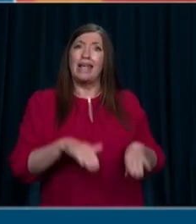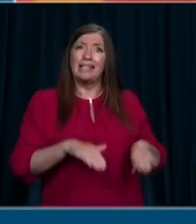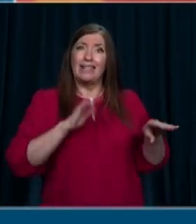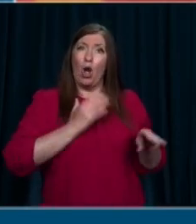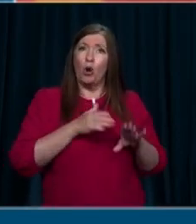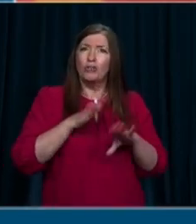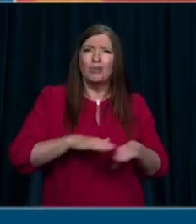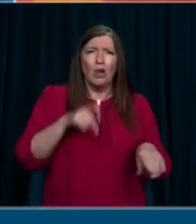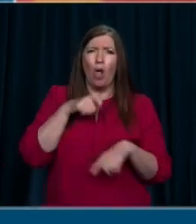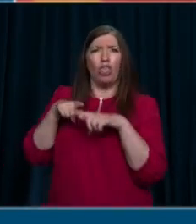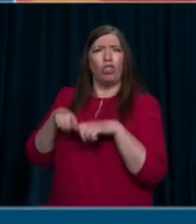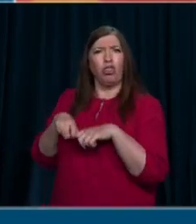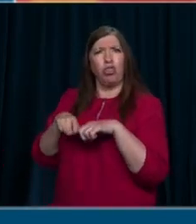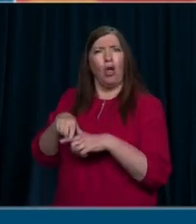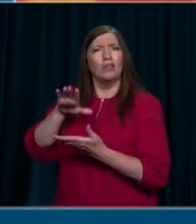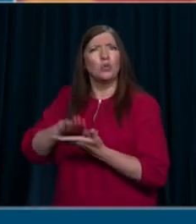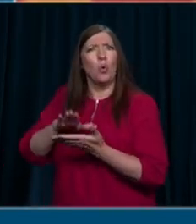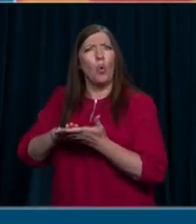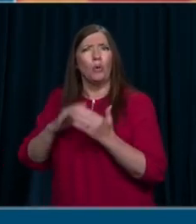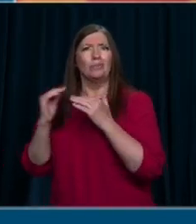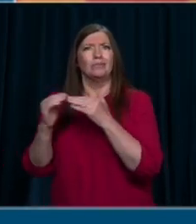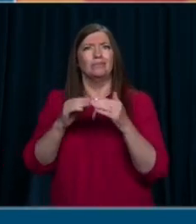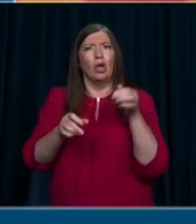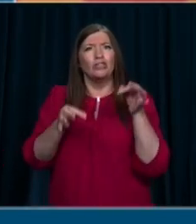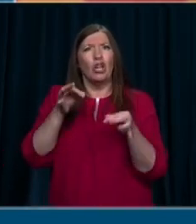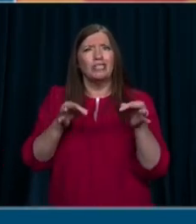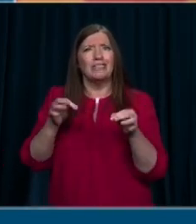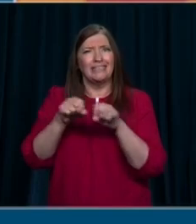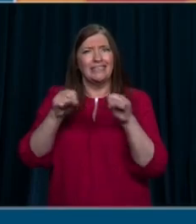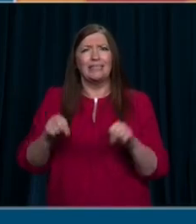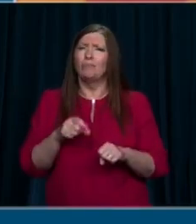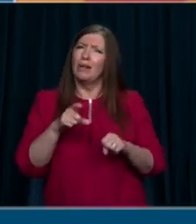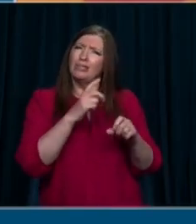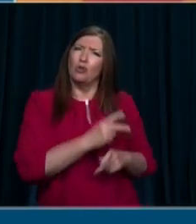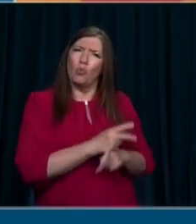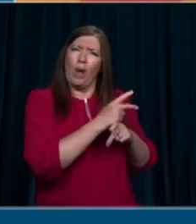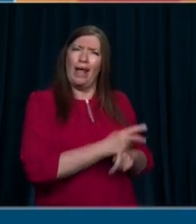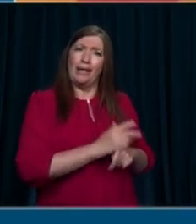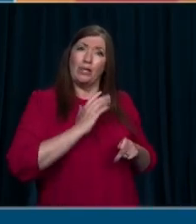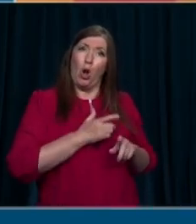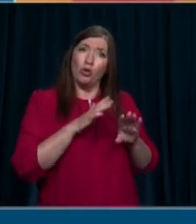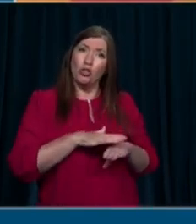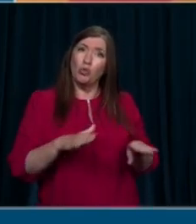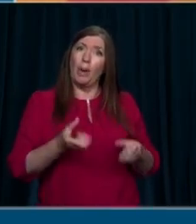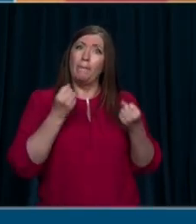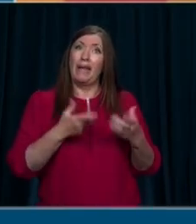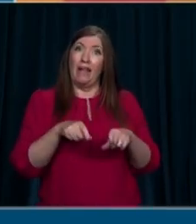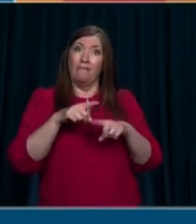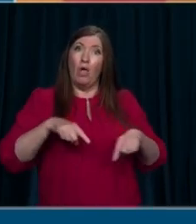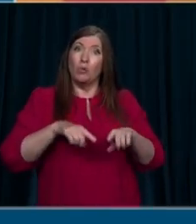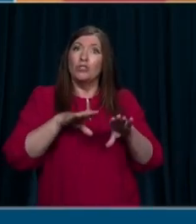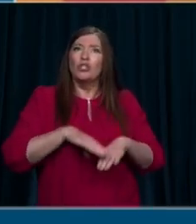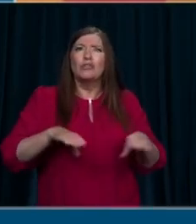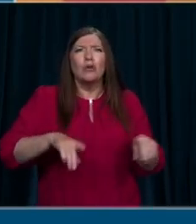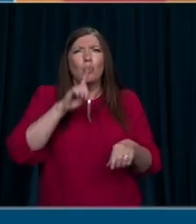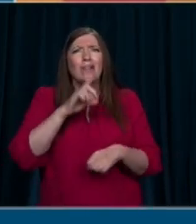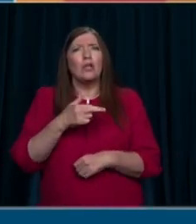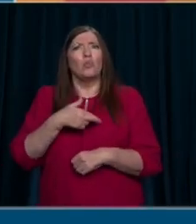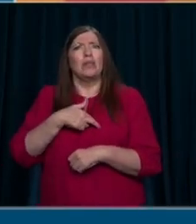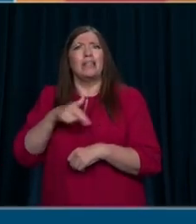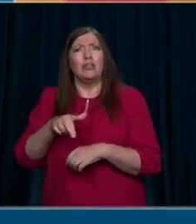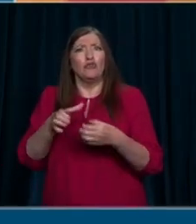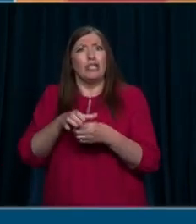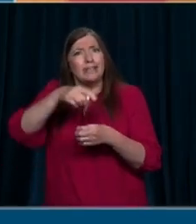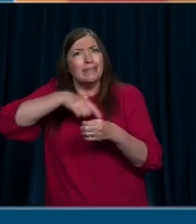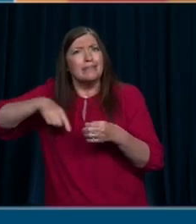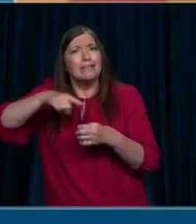depend on the schools and the justice system to do it. We got to raise our children. And I believe many of these children were of a religious sect,